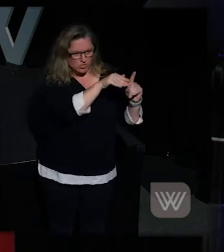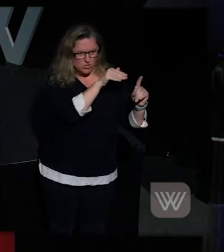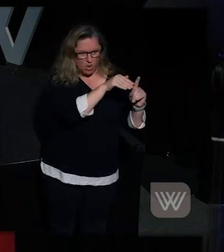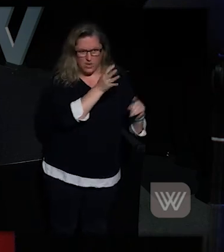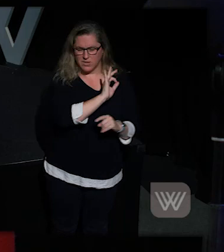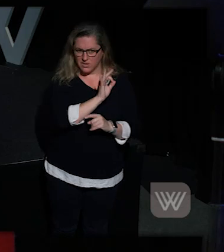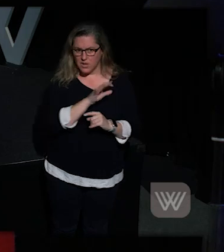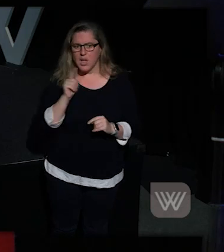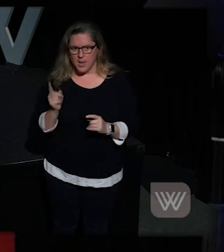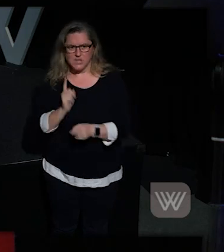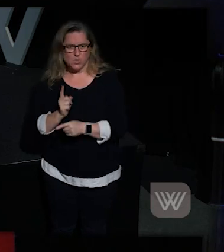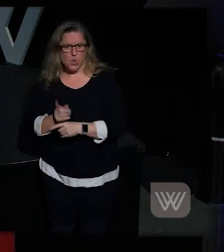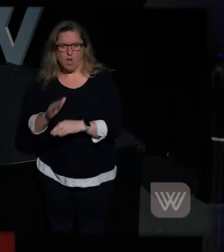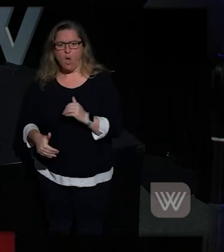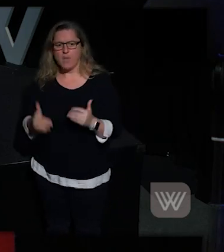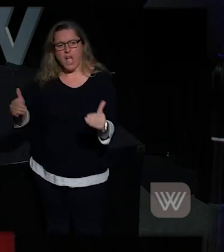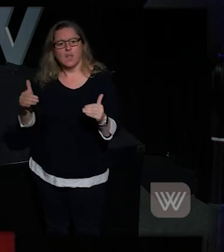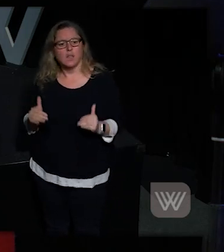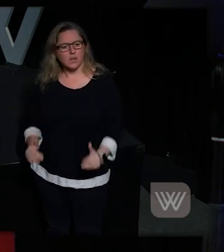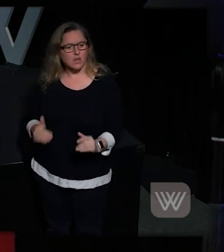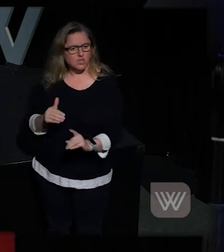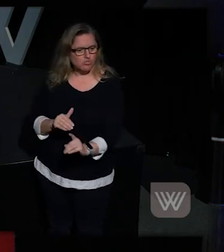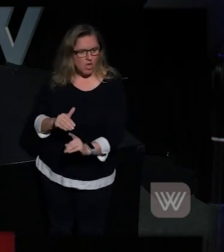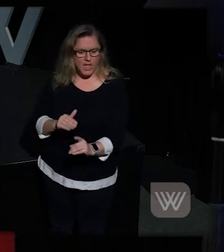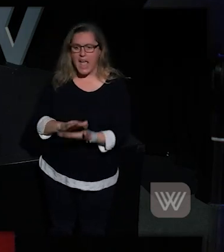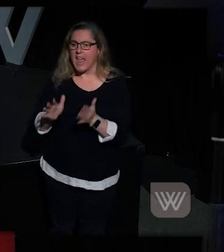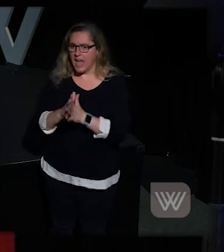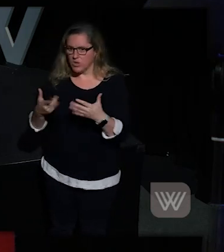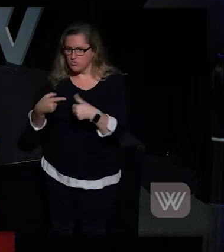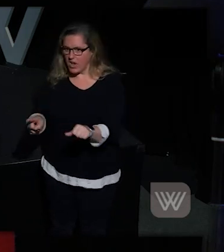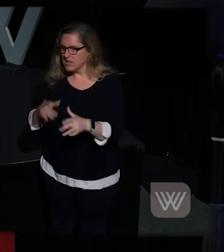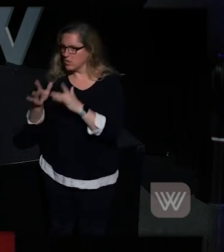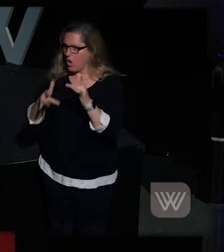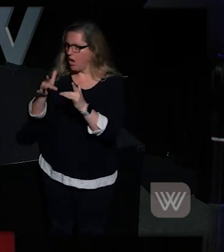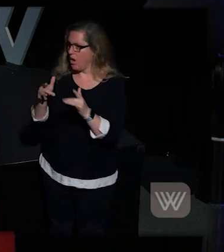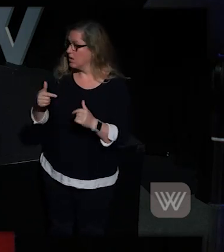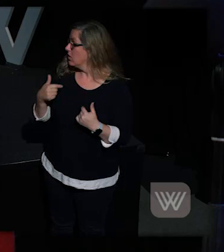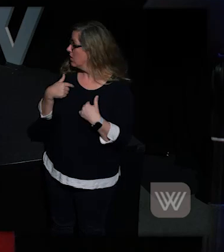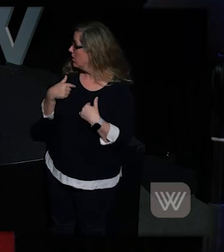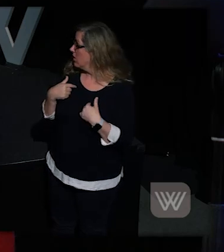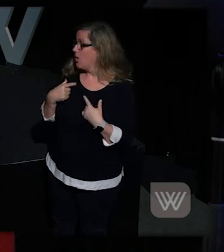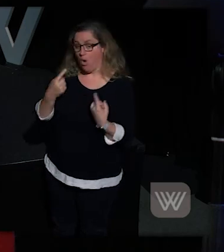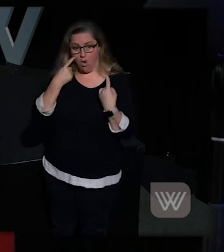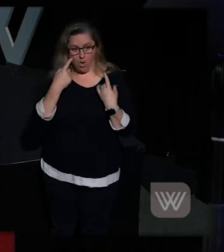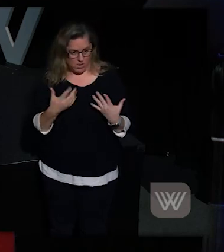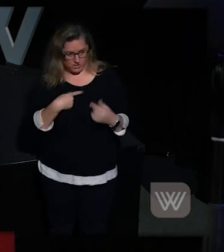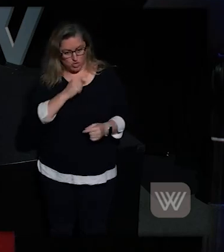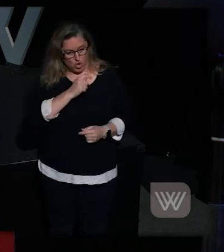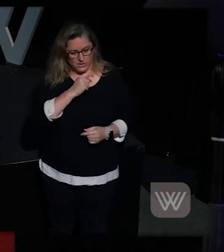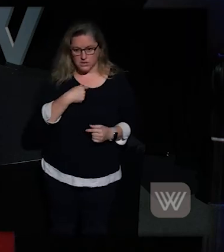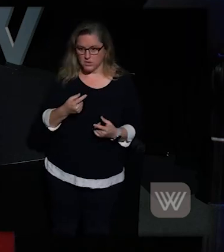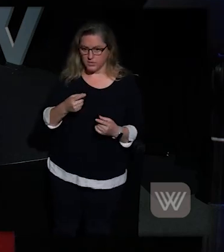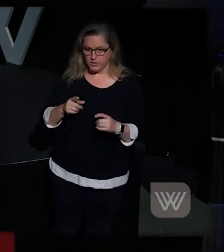about sort of that low-level trolling and the way we all react online. And I know, you know, I'm often, you know, I'm a journalist, so you